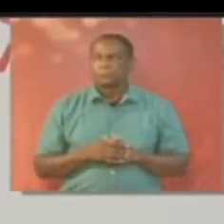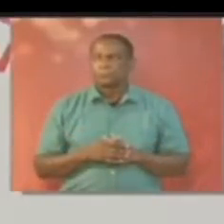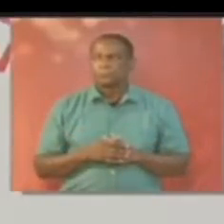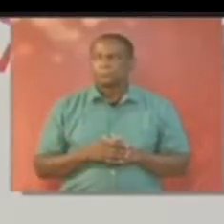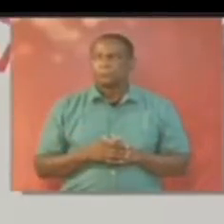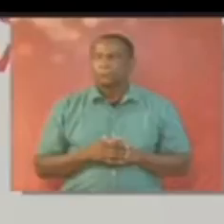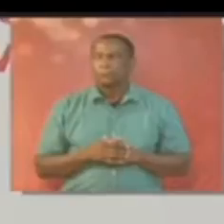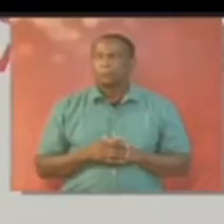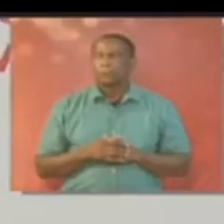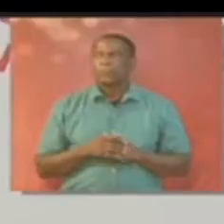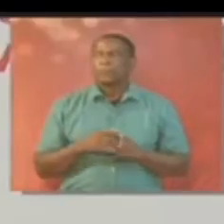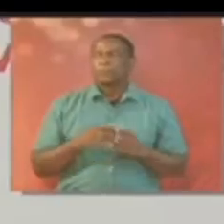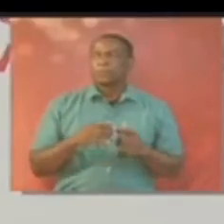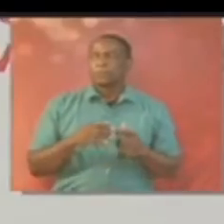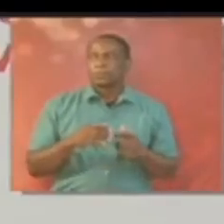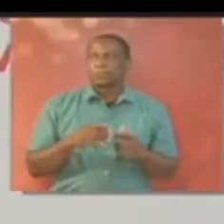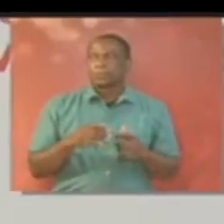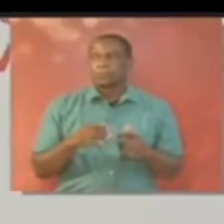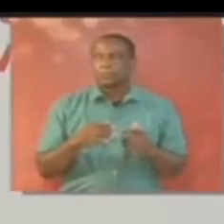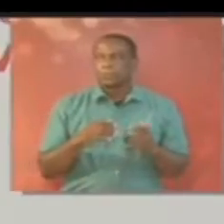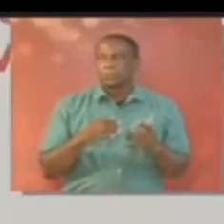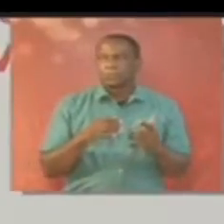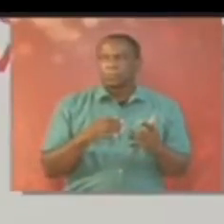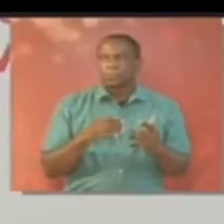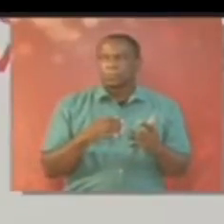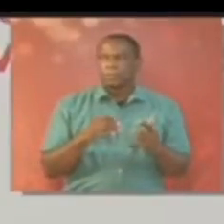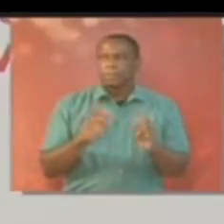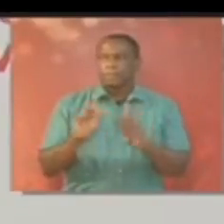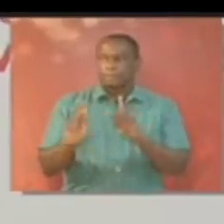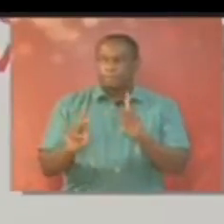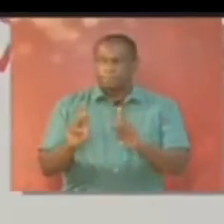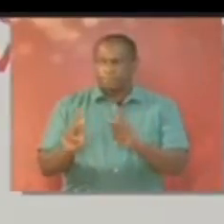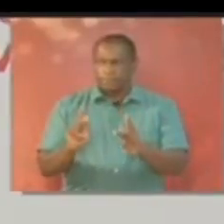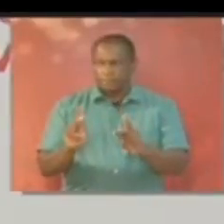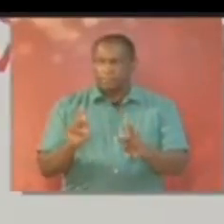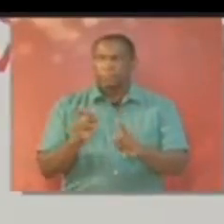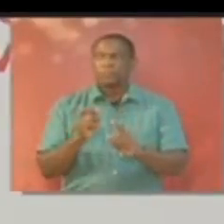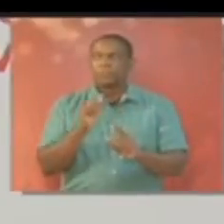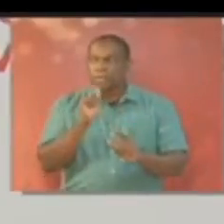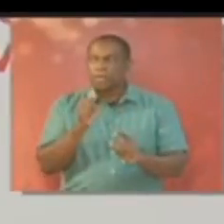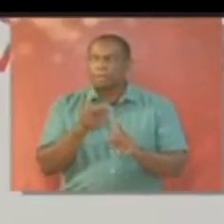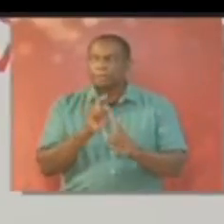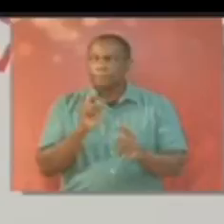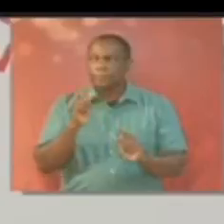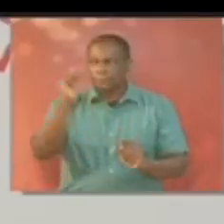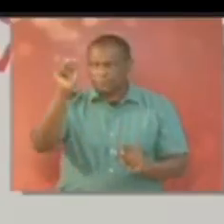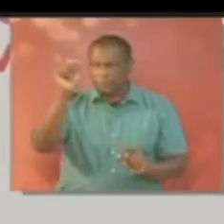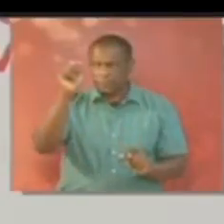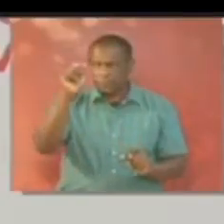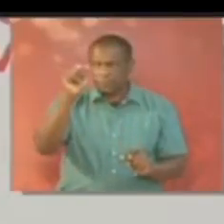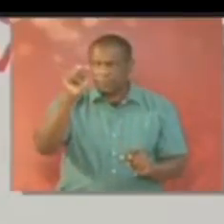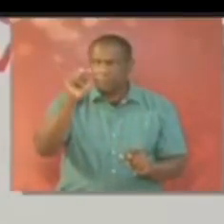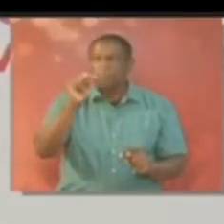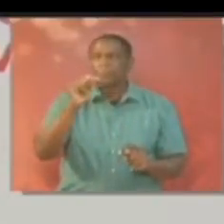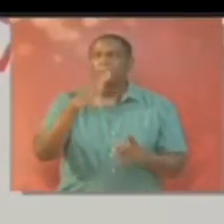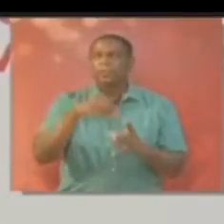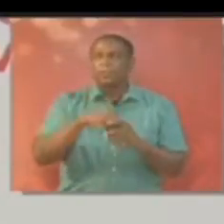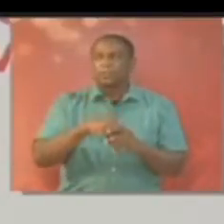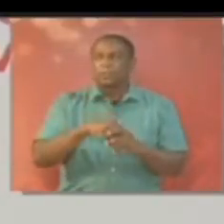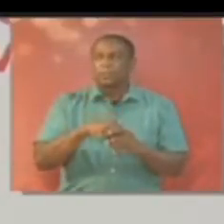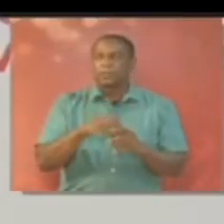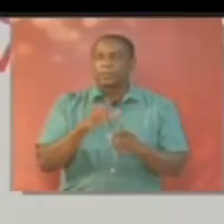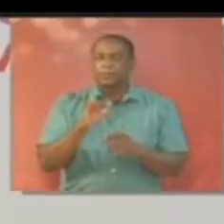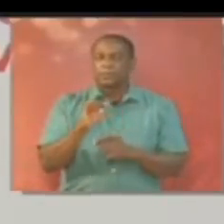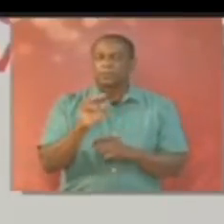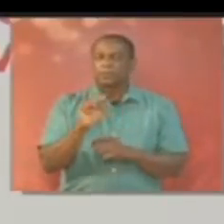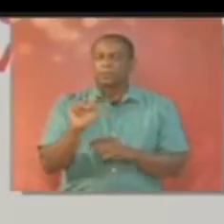Population and public health services, including immunization and treatment of communicable diseases such